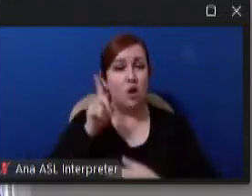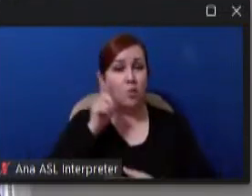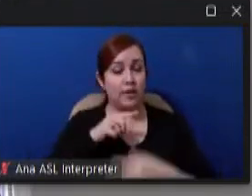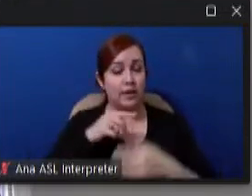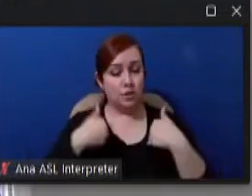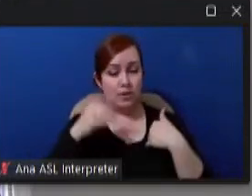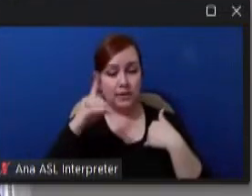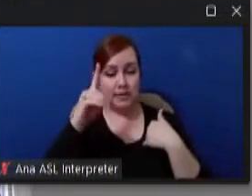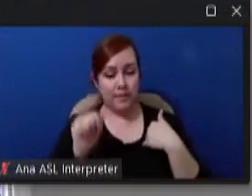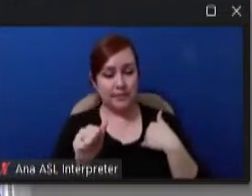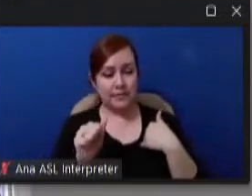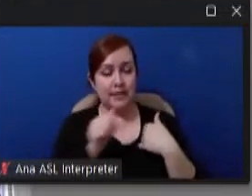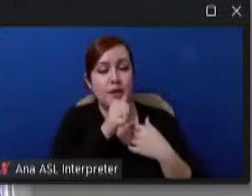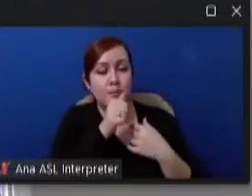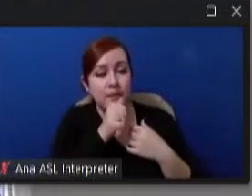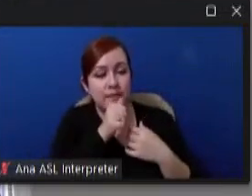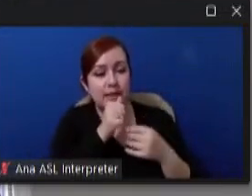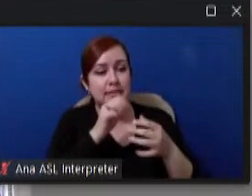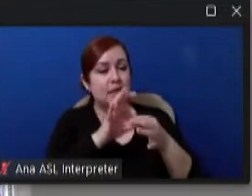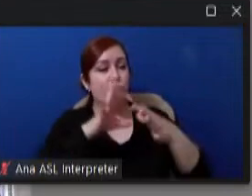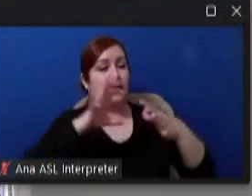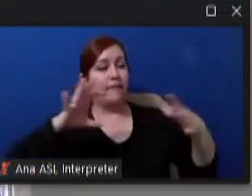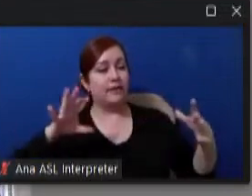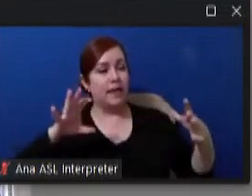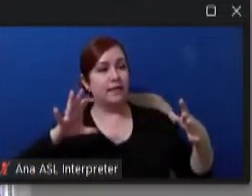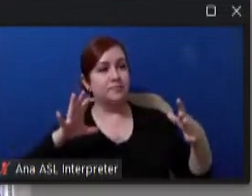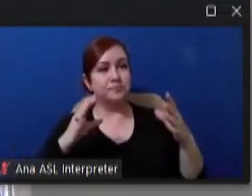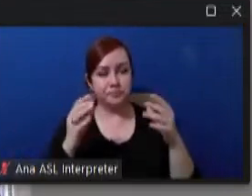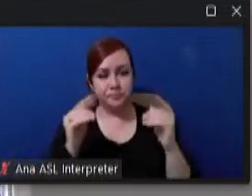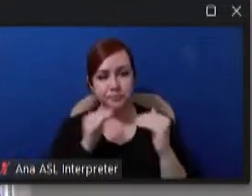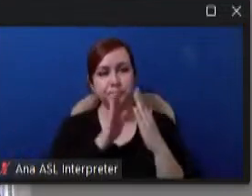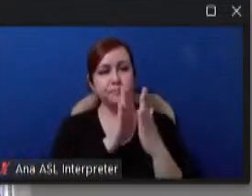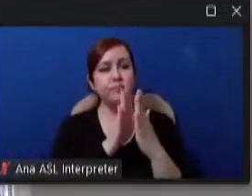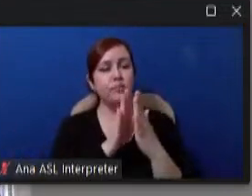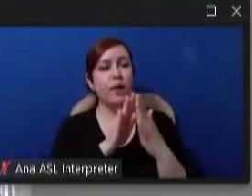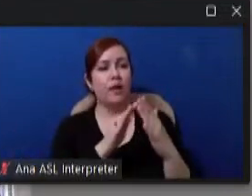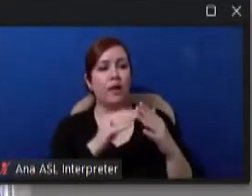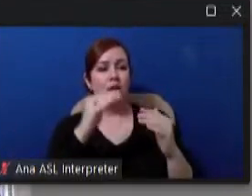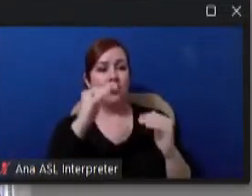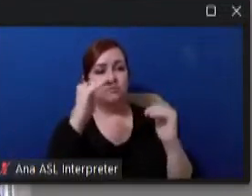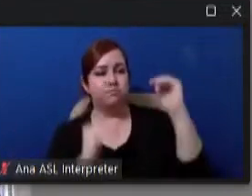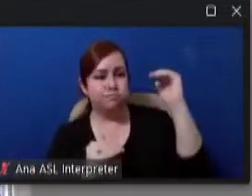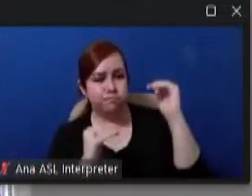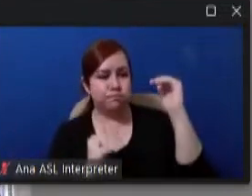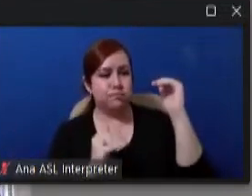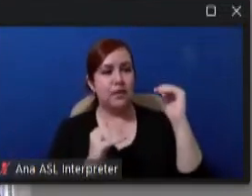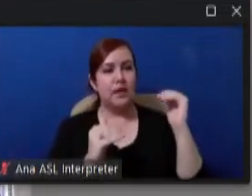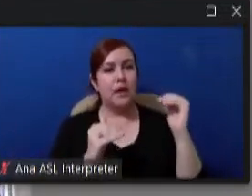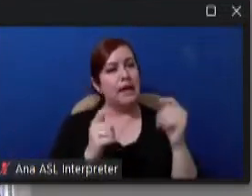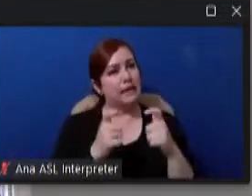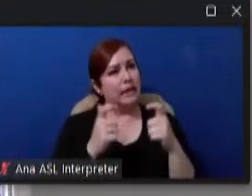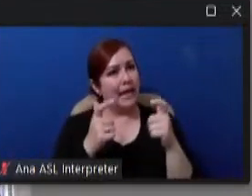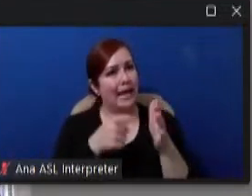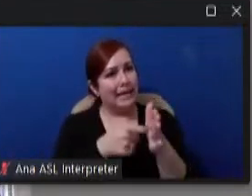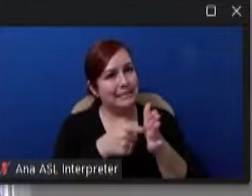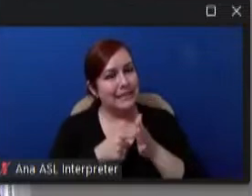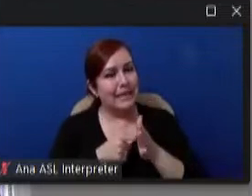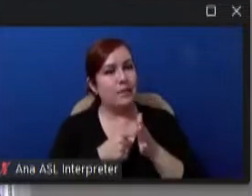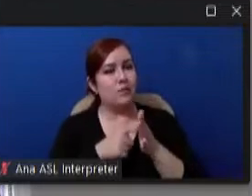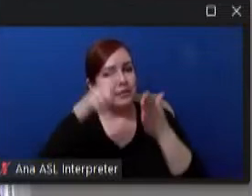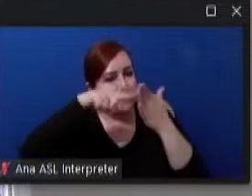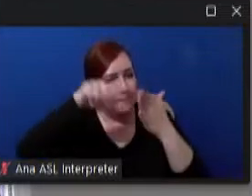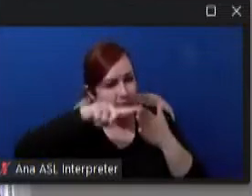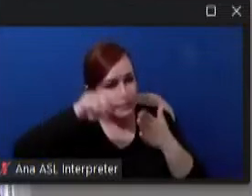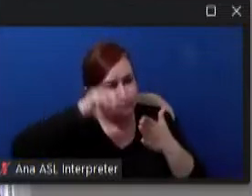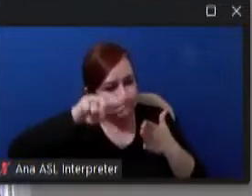penitentiaries. Women deprived of liberty are up against inequality and grave human rights violations.